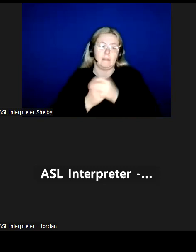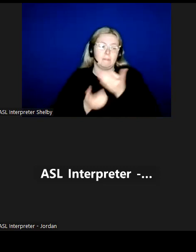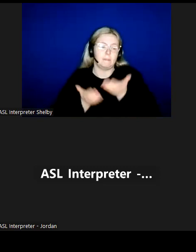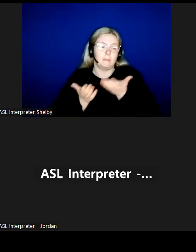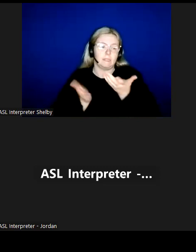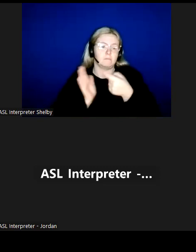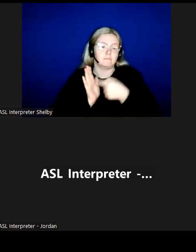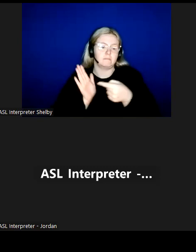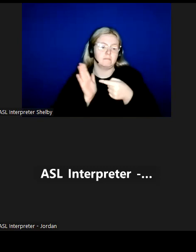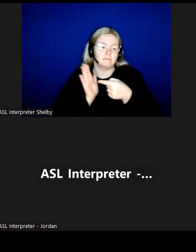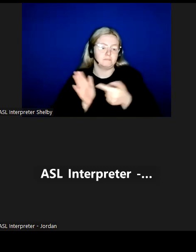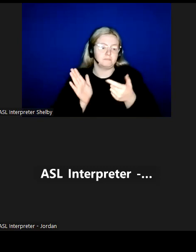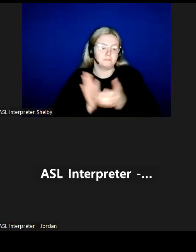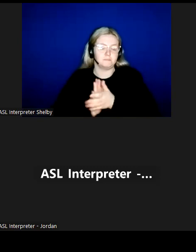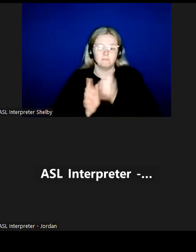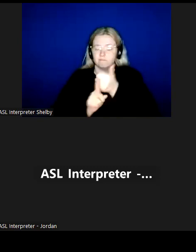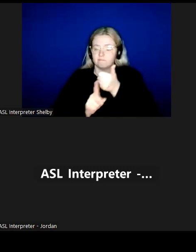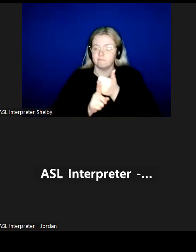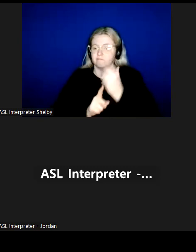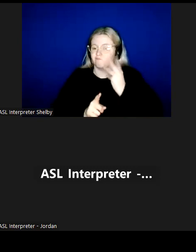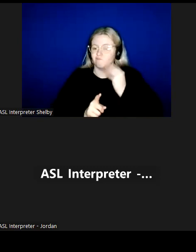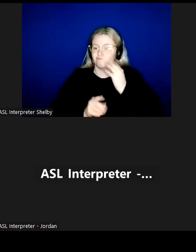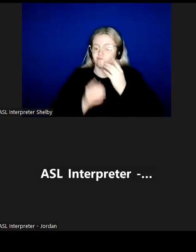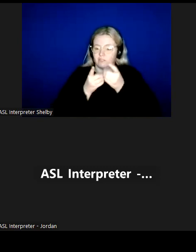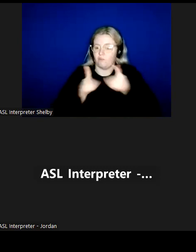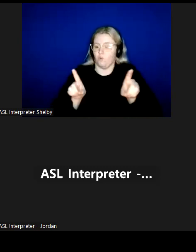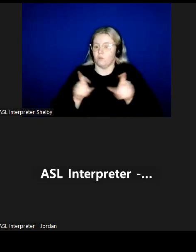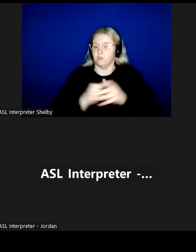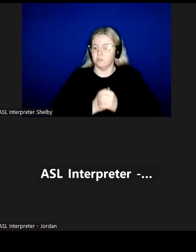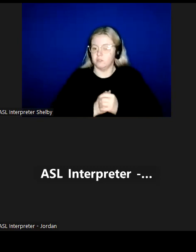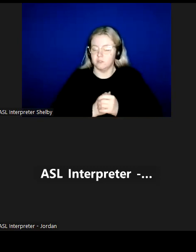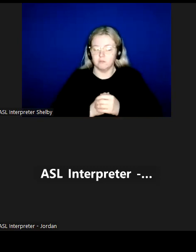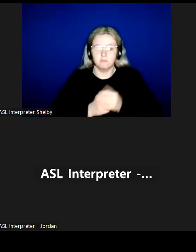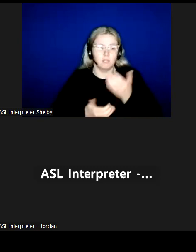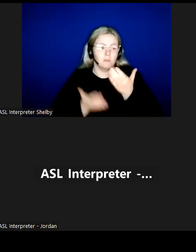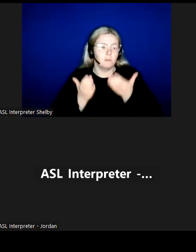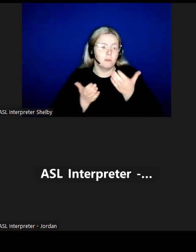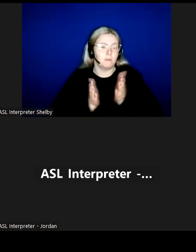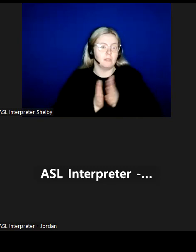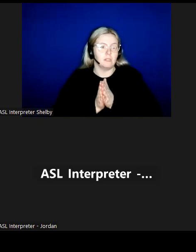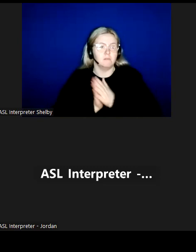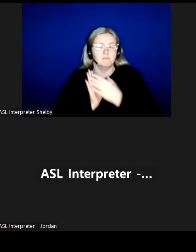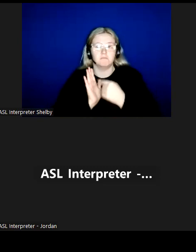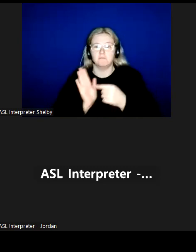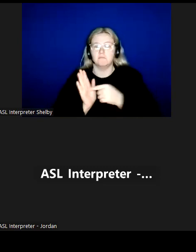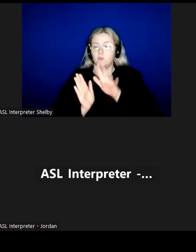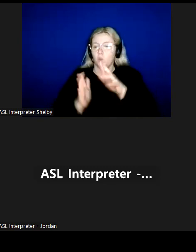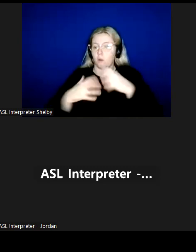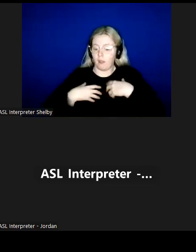you've experienced divorce. Maybe you've experienced a change in your health